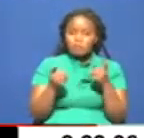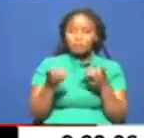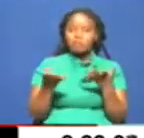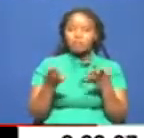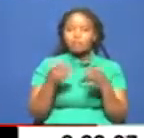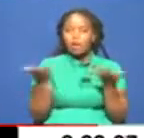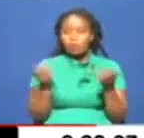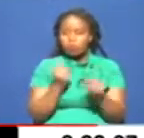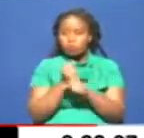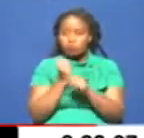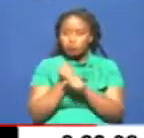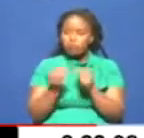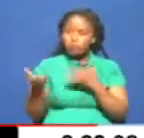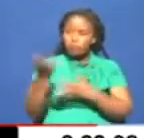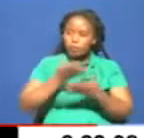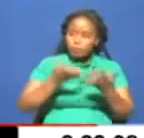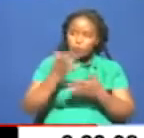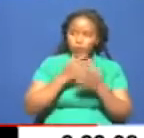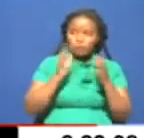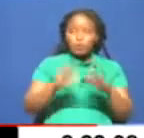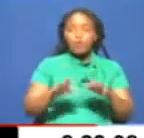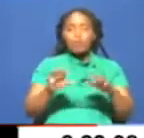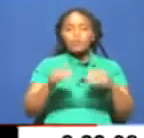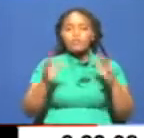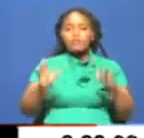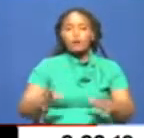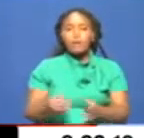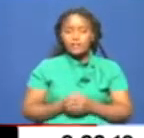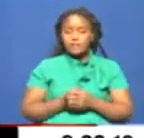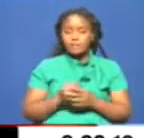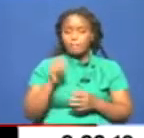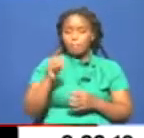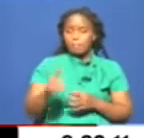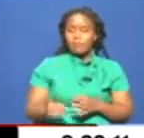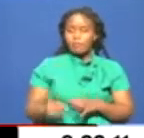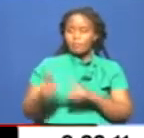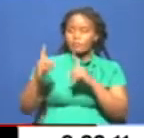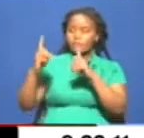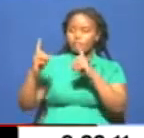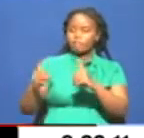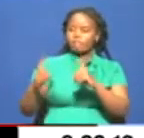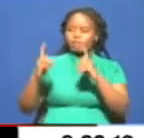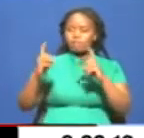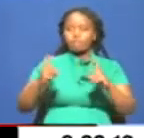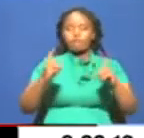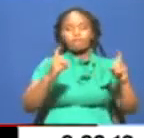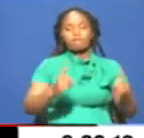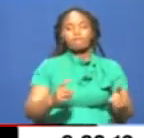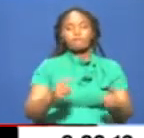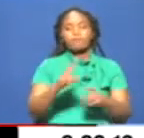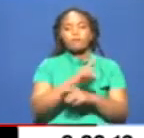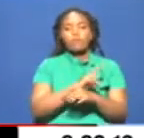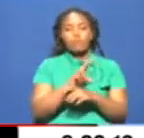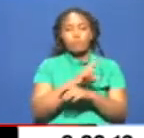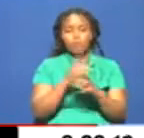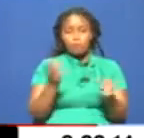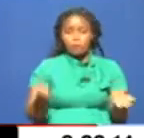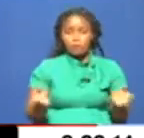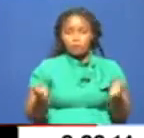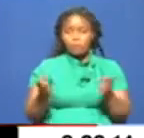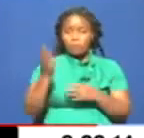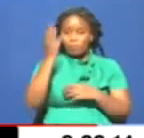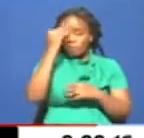engage with farmers. Those are the photographs that you are using to evaluate the